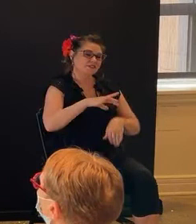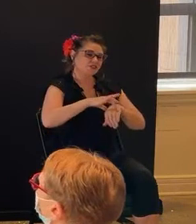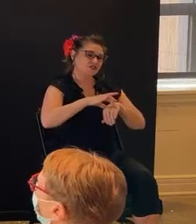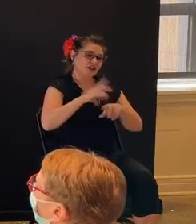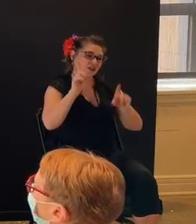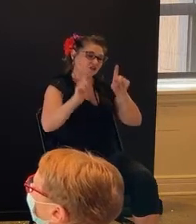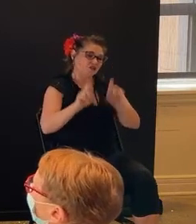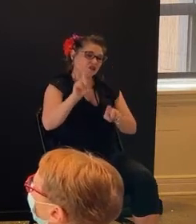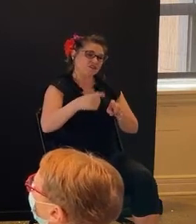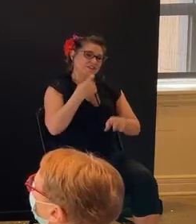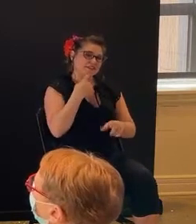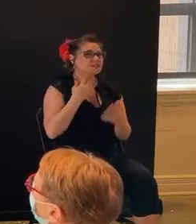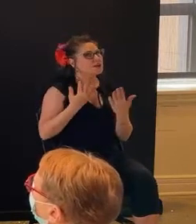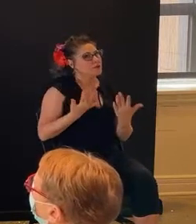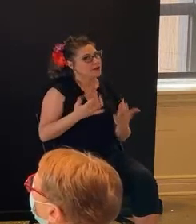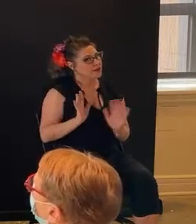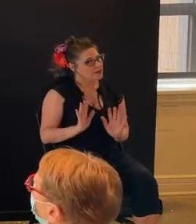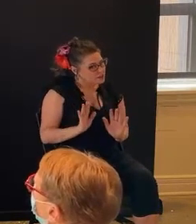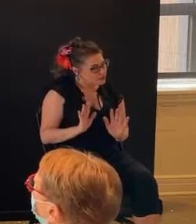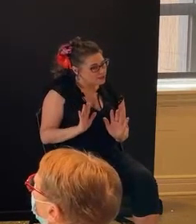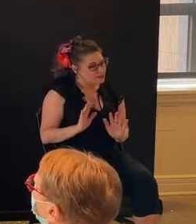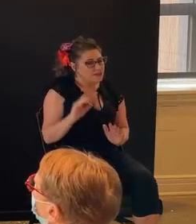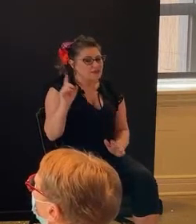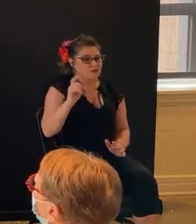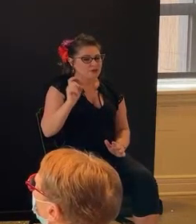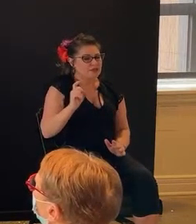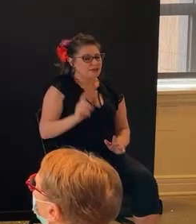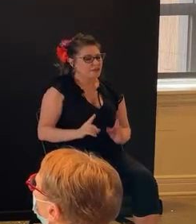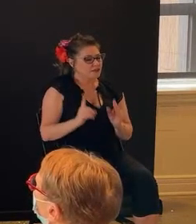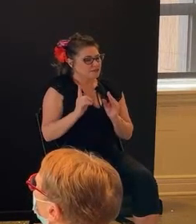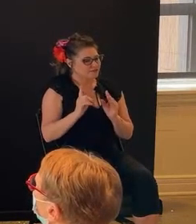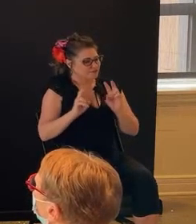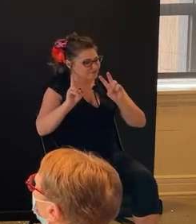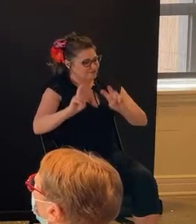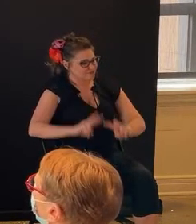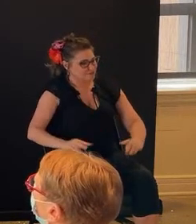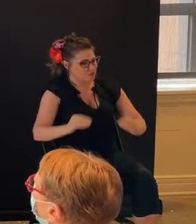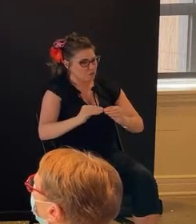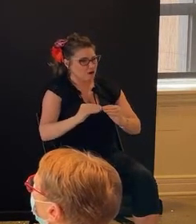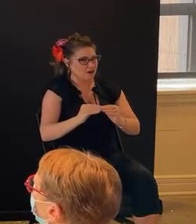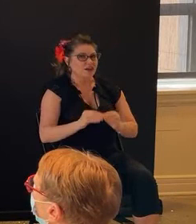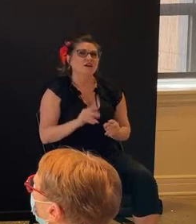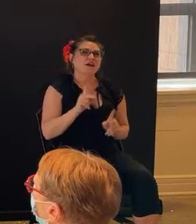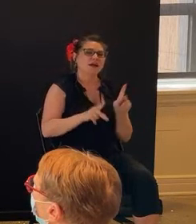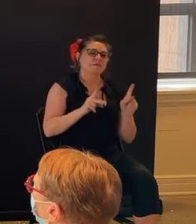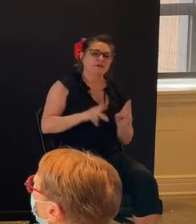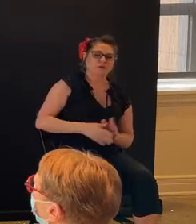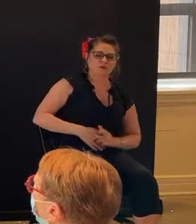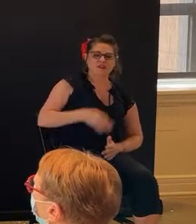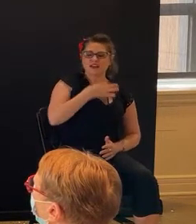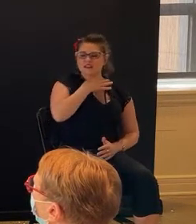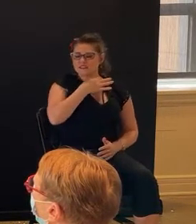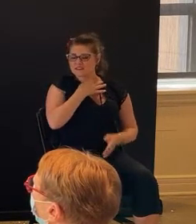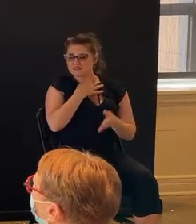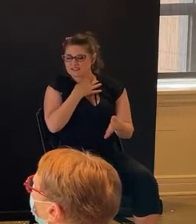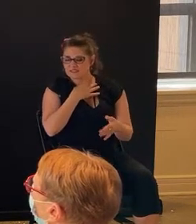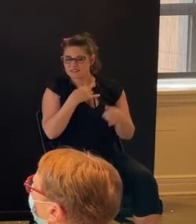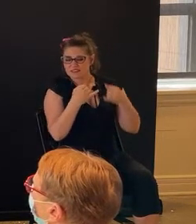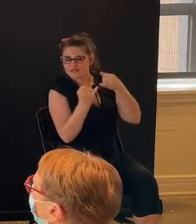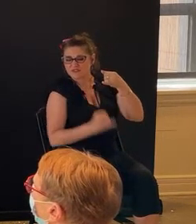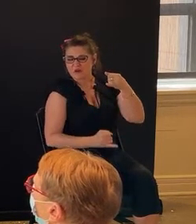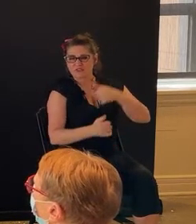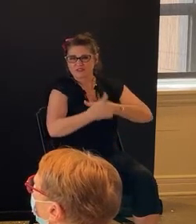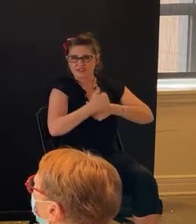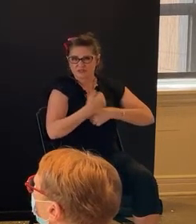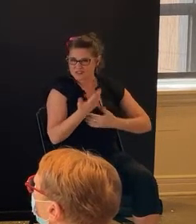well, wait a minute, we need to take another look at it. And people started asking the question, you know, is this fault dangerous? Has